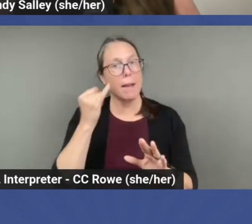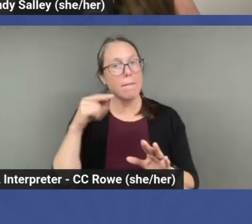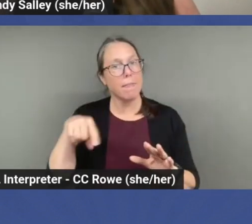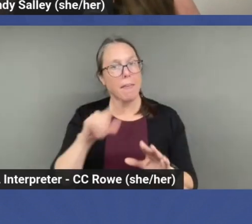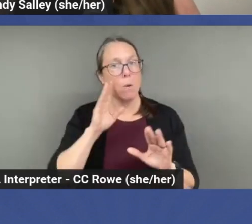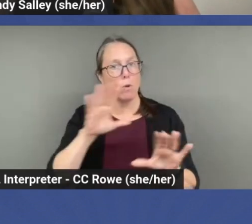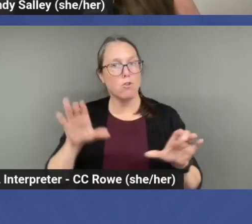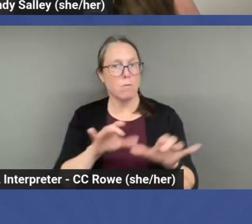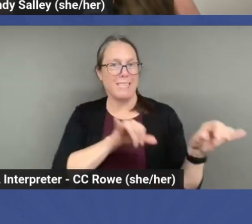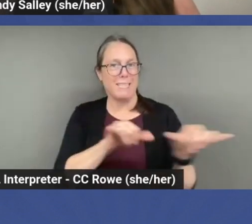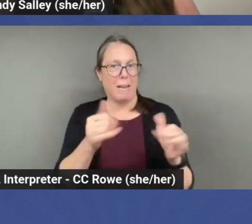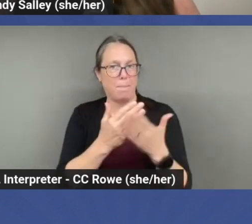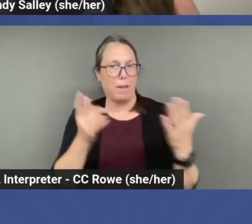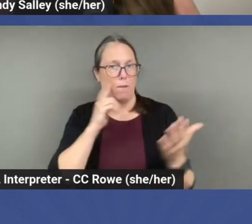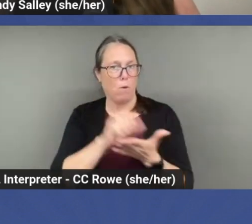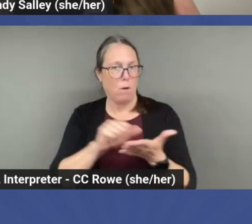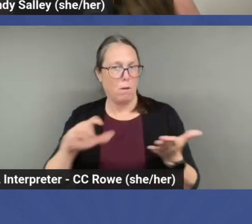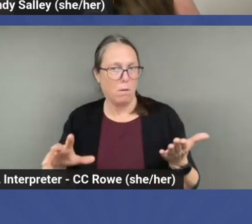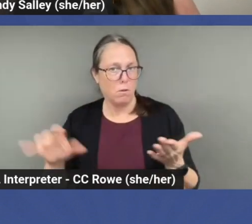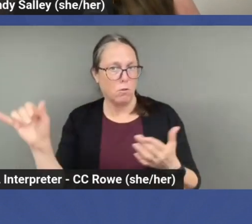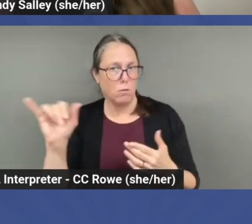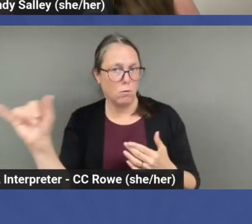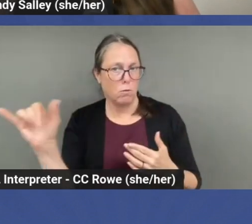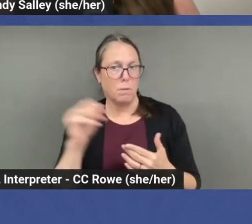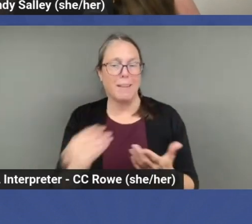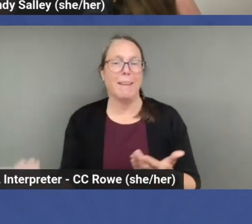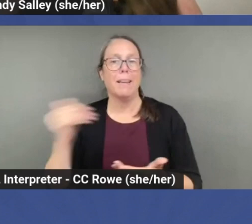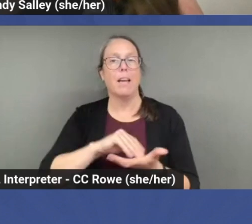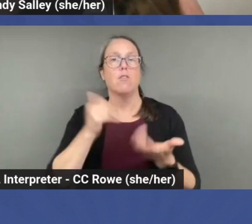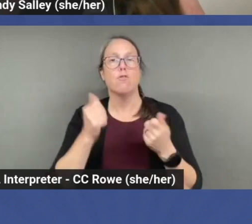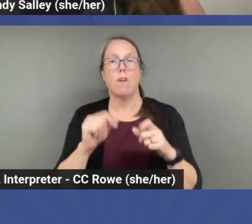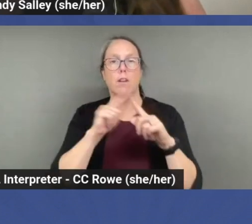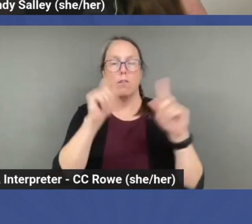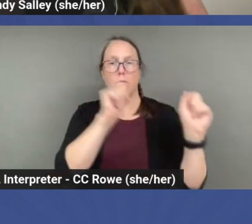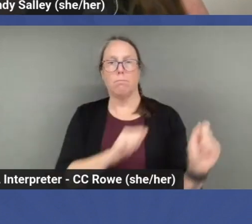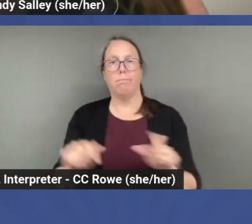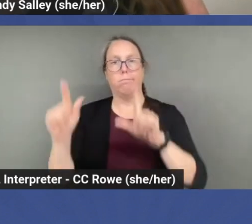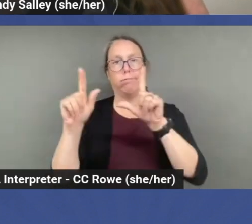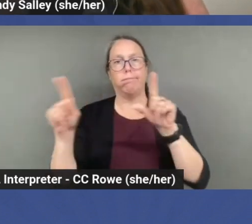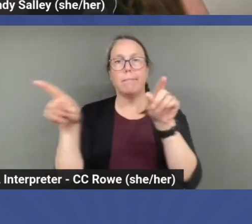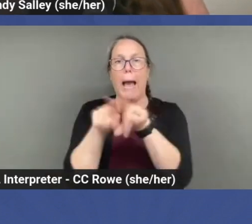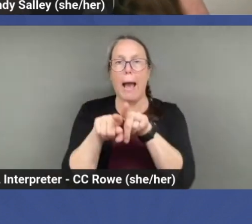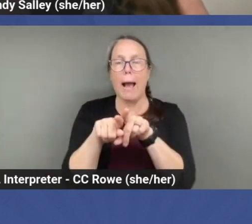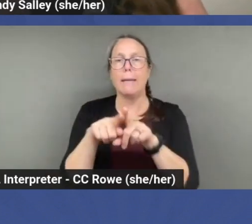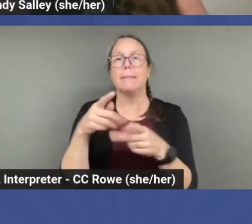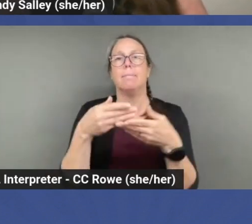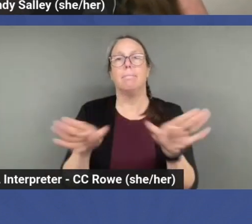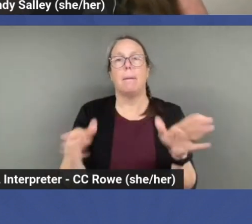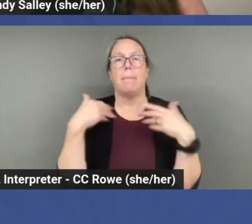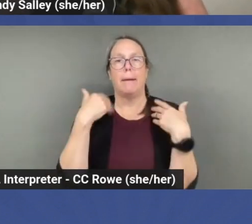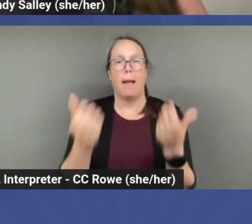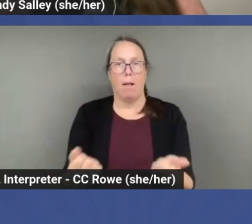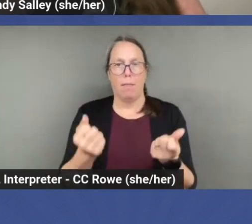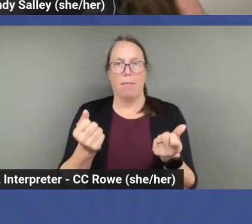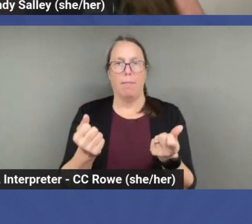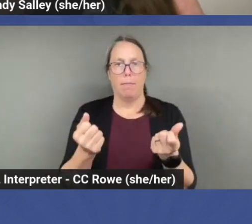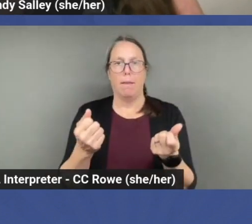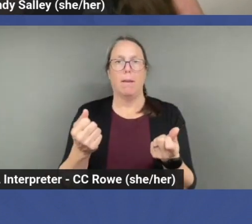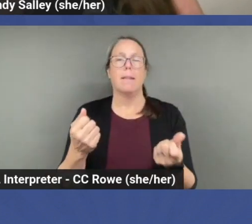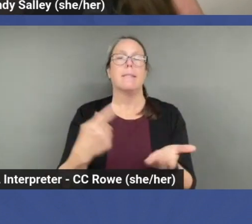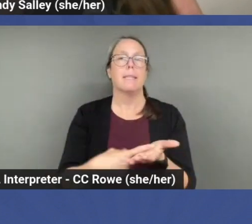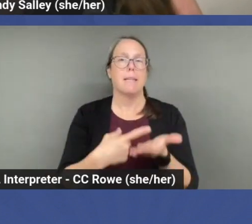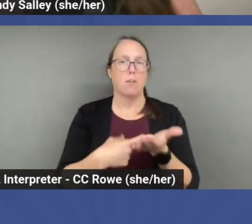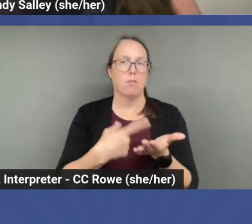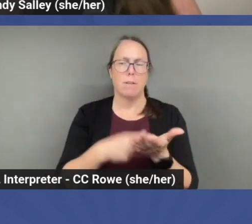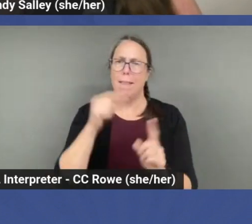example, and really, again, trying to frame this in a public health dialogue. I think it's a really big issue that,